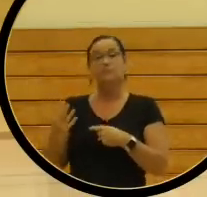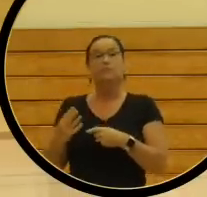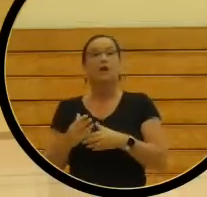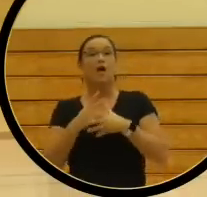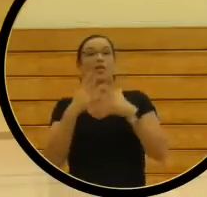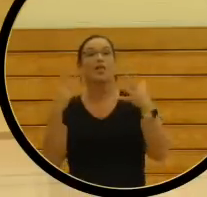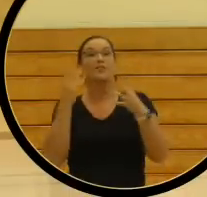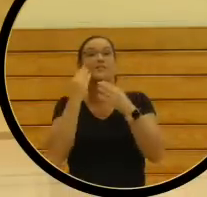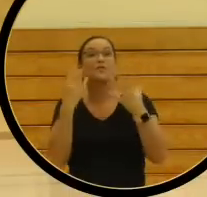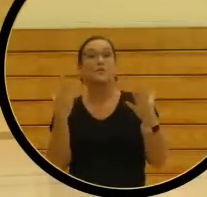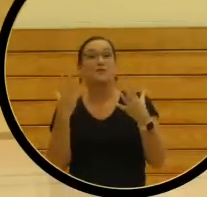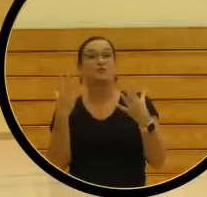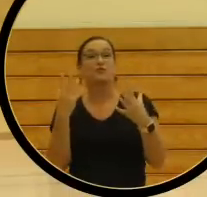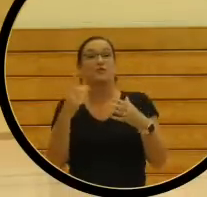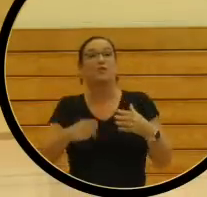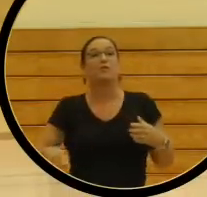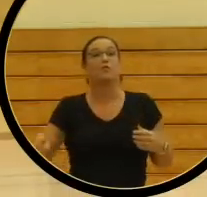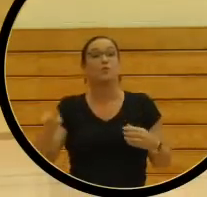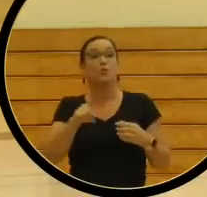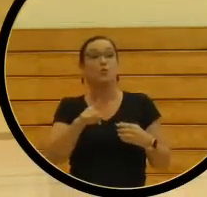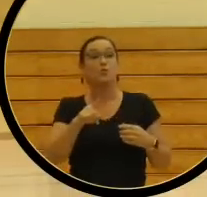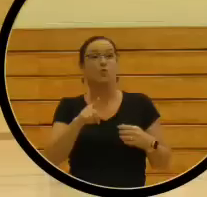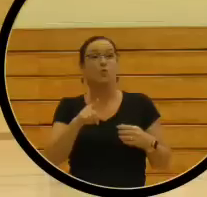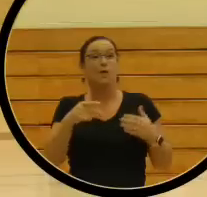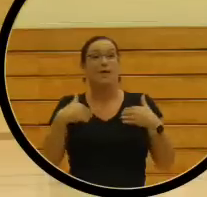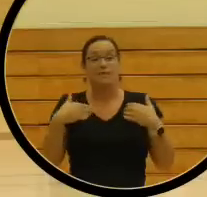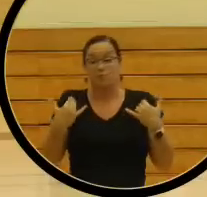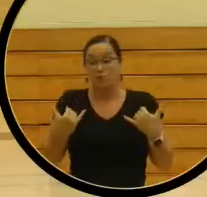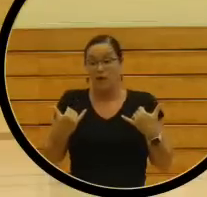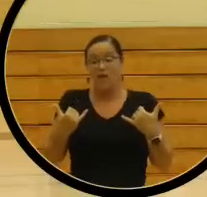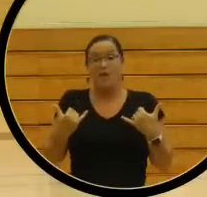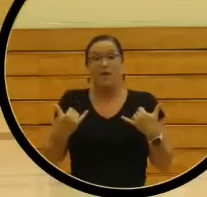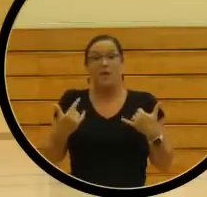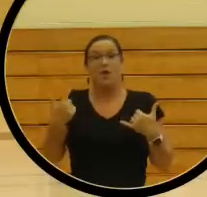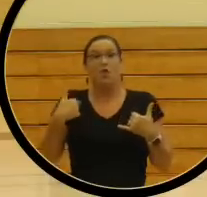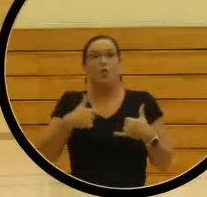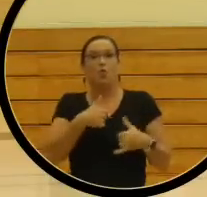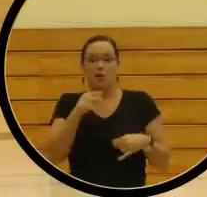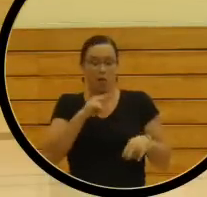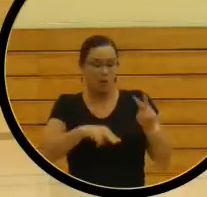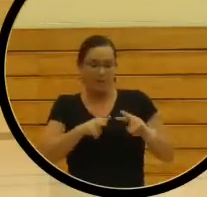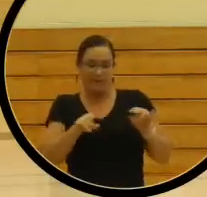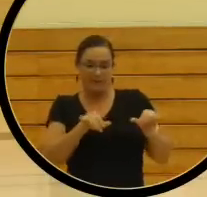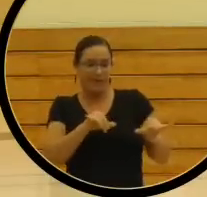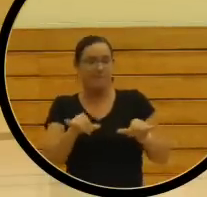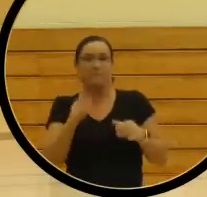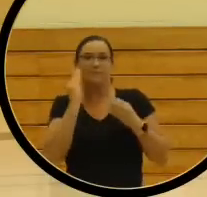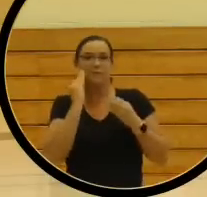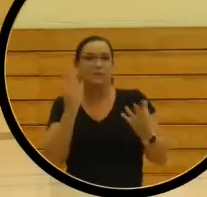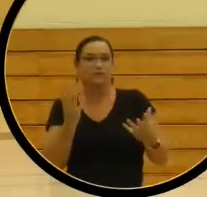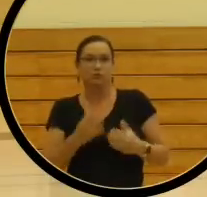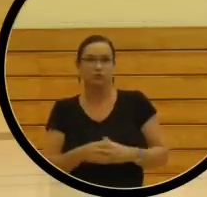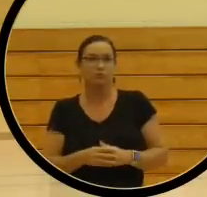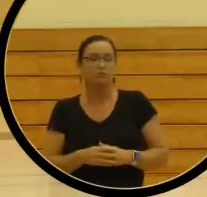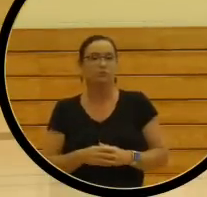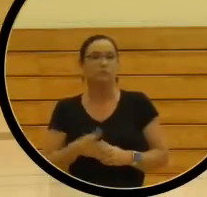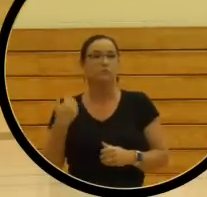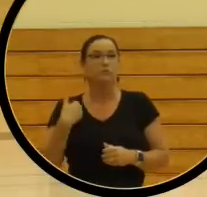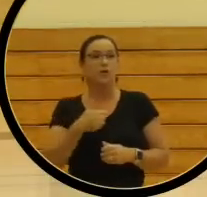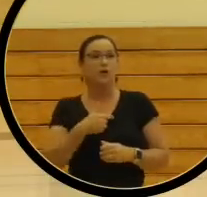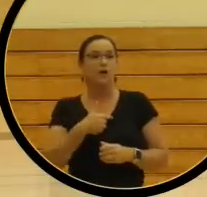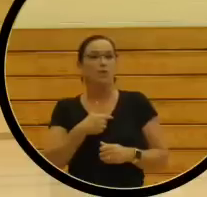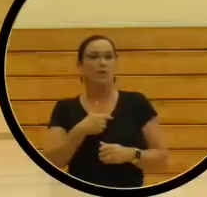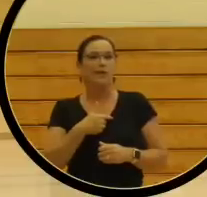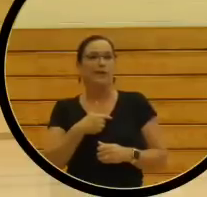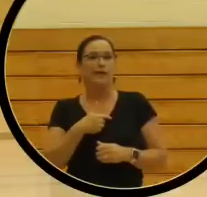Much of the information you guys were given today, we're looking at that as well. And then we kind of gear